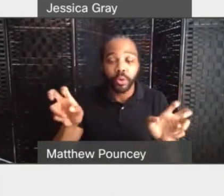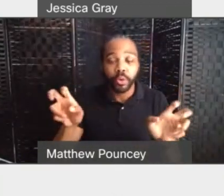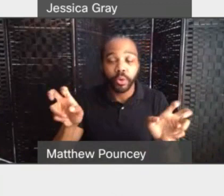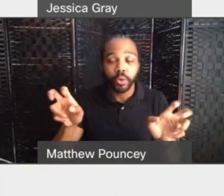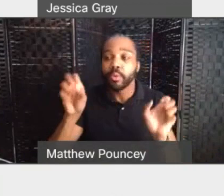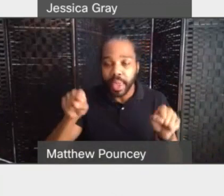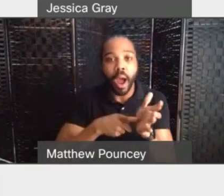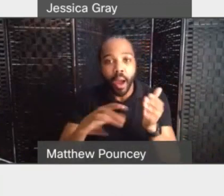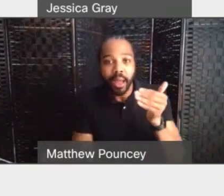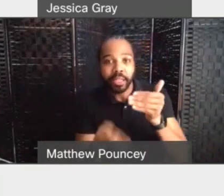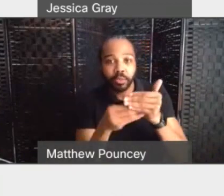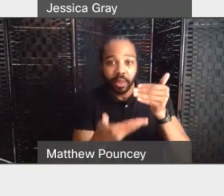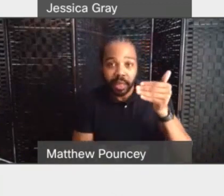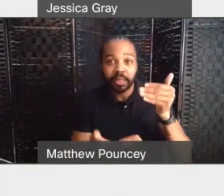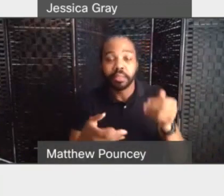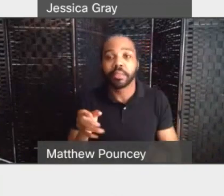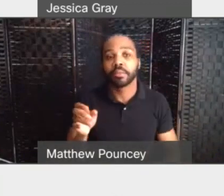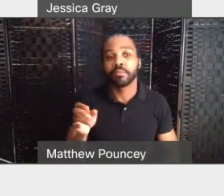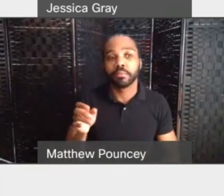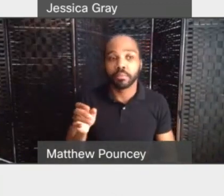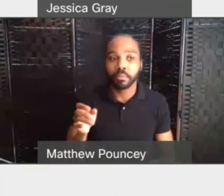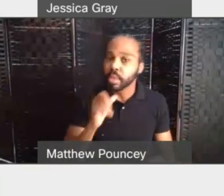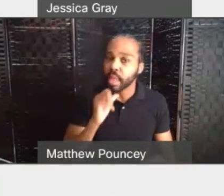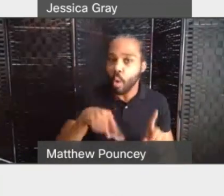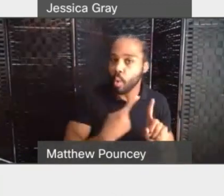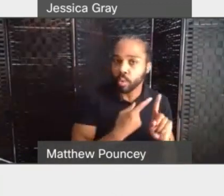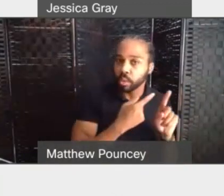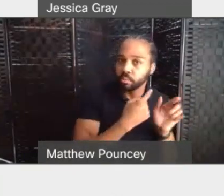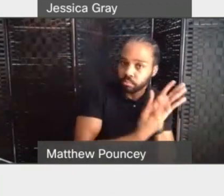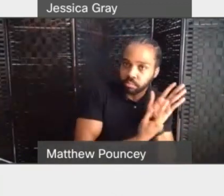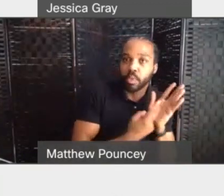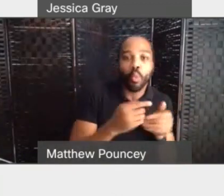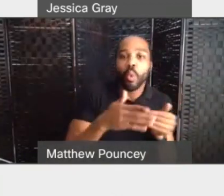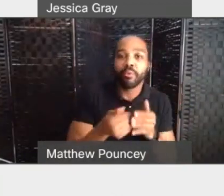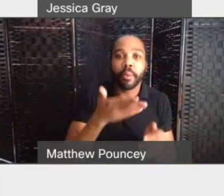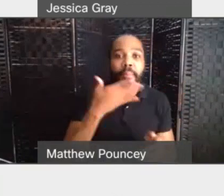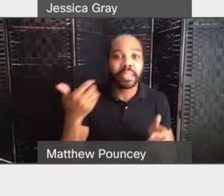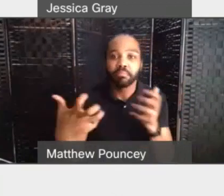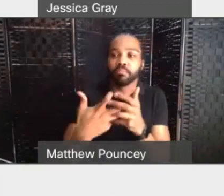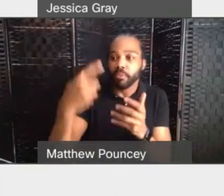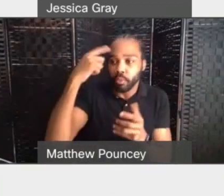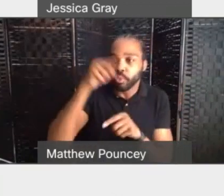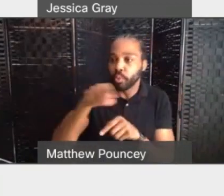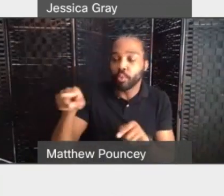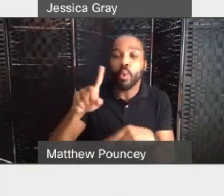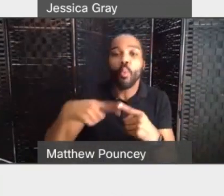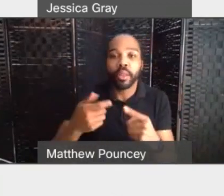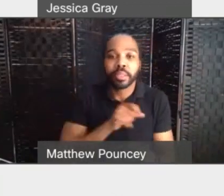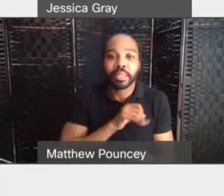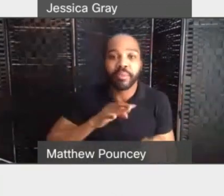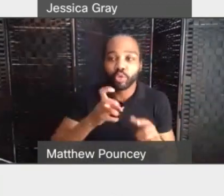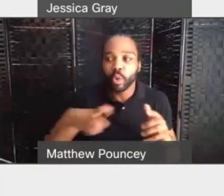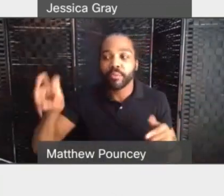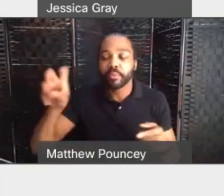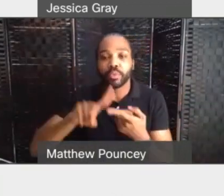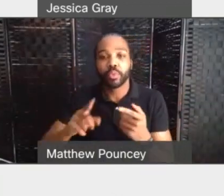things from those that work for you when they travel to high-risk areas. Thanks. And I'll put